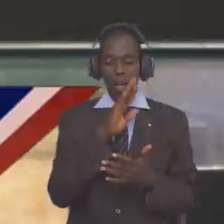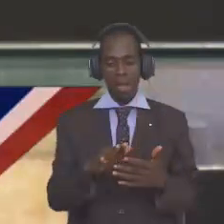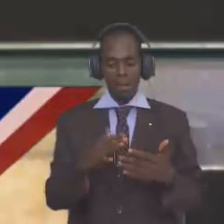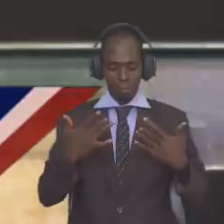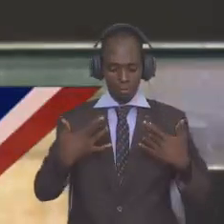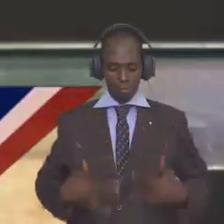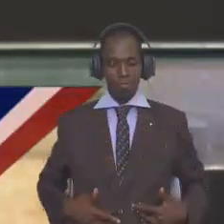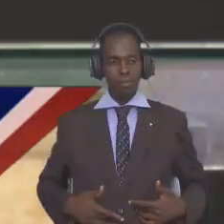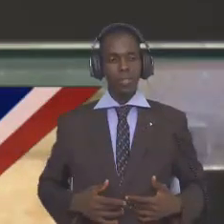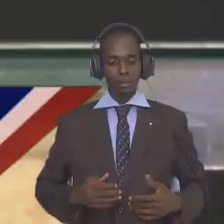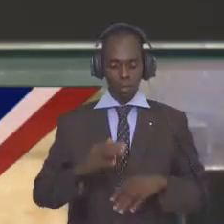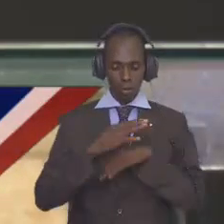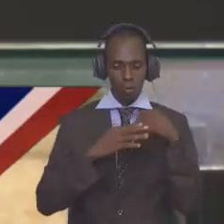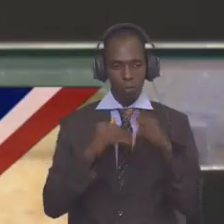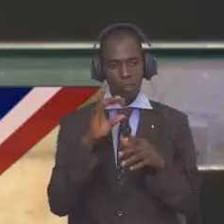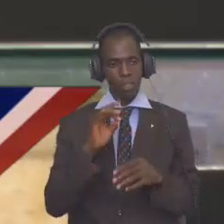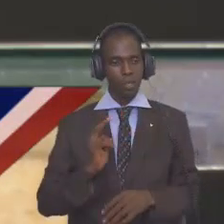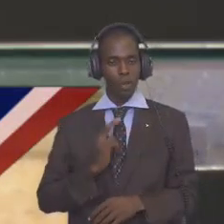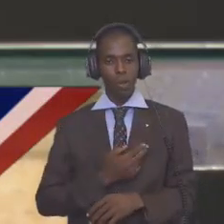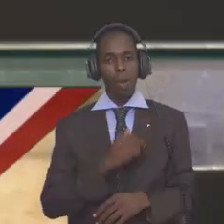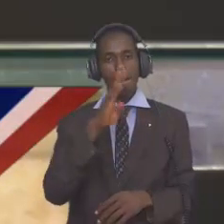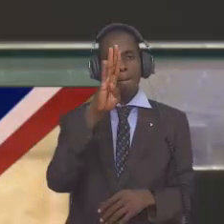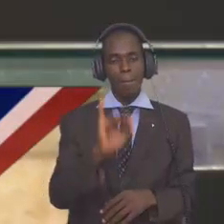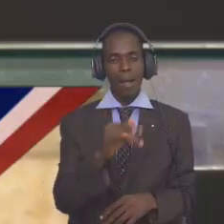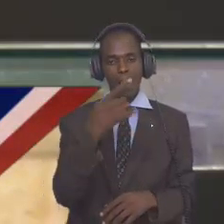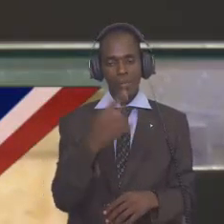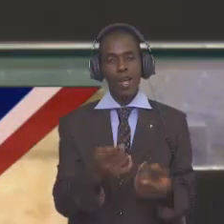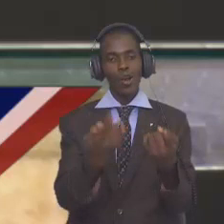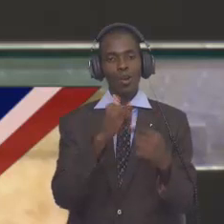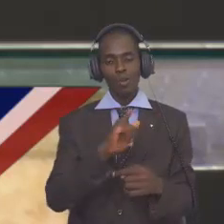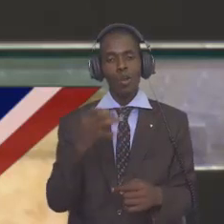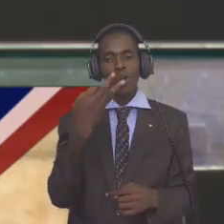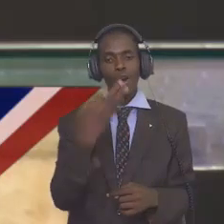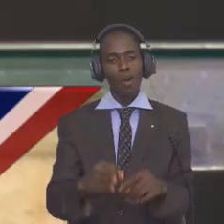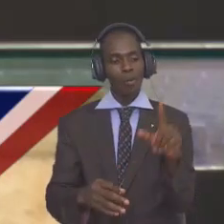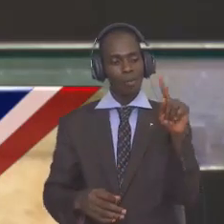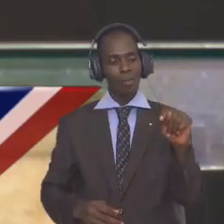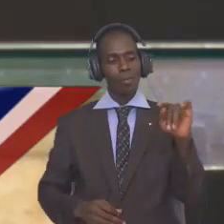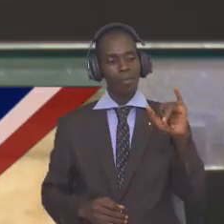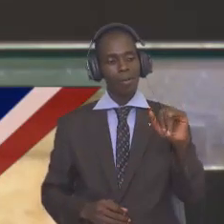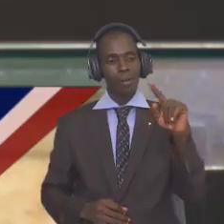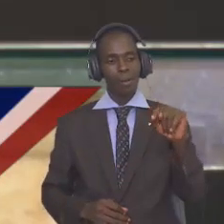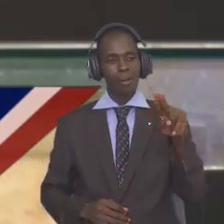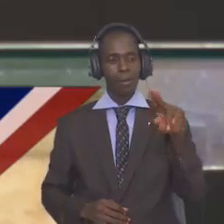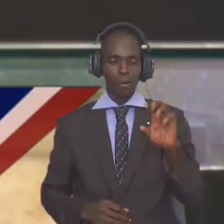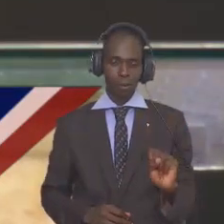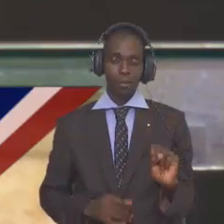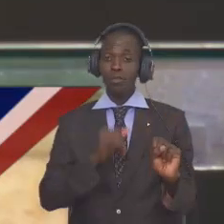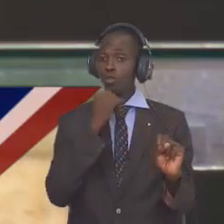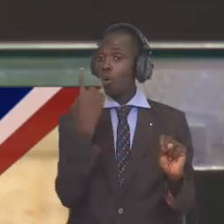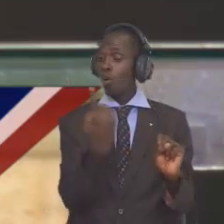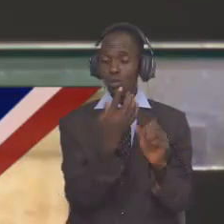comforted us by the coming of Titus. Not only prayer, by the coming